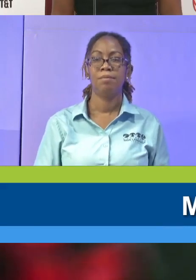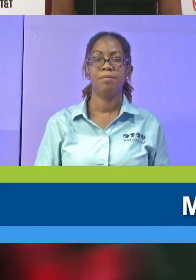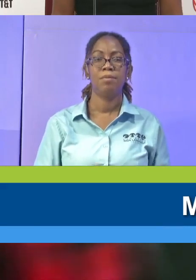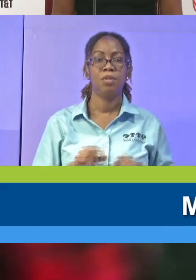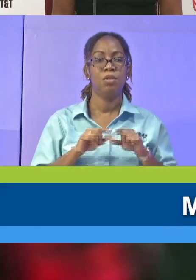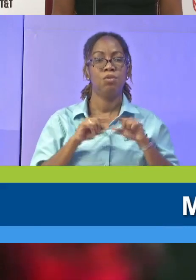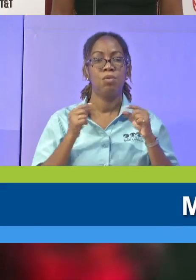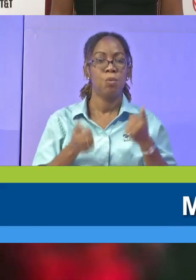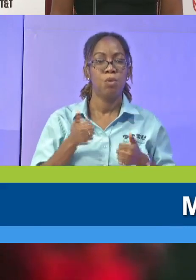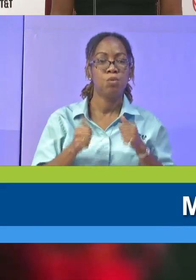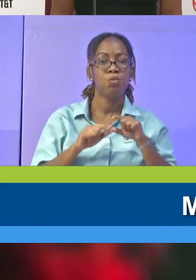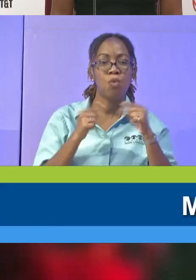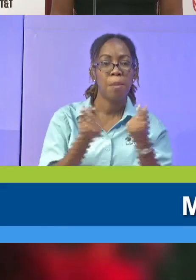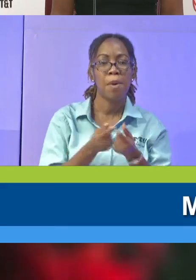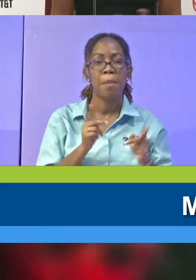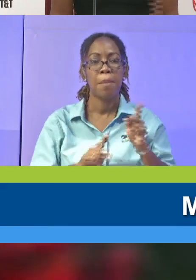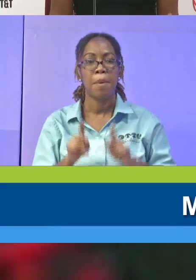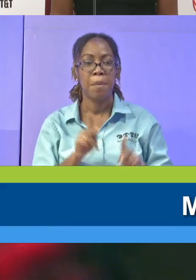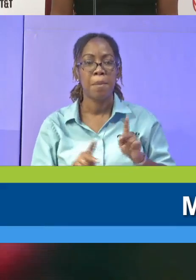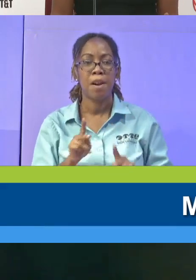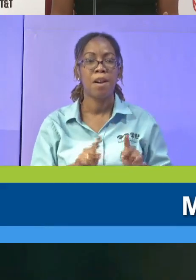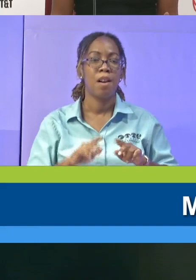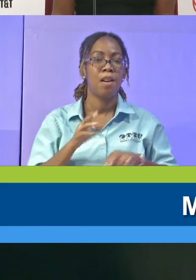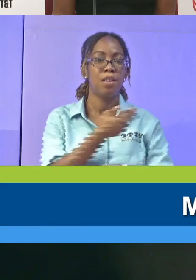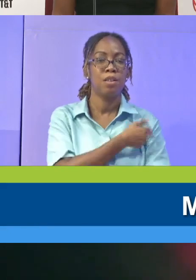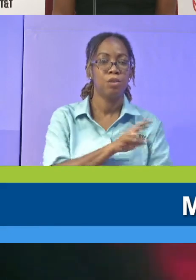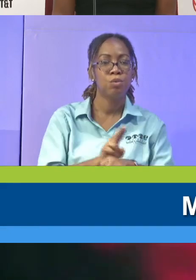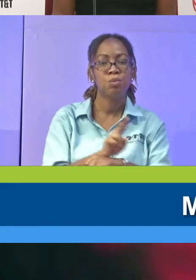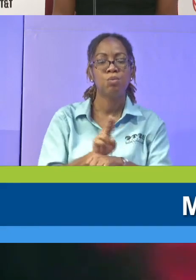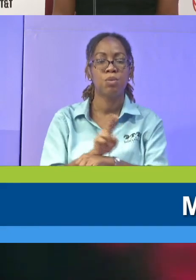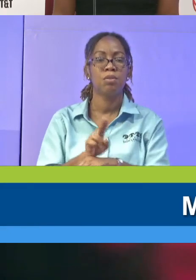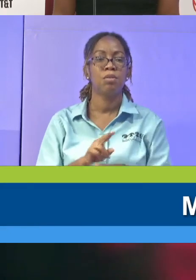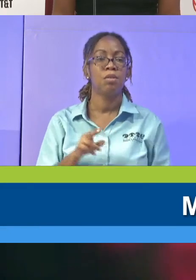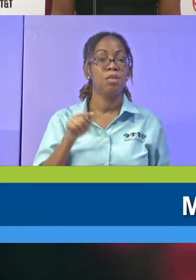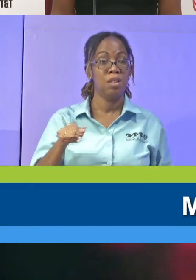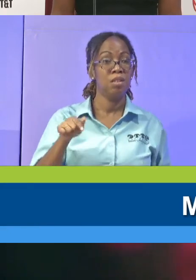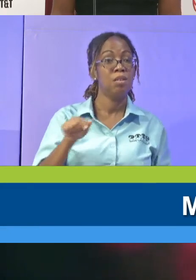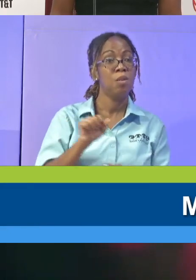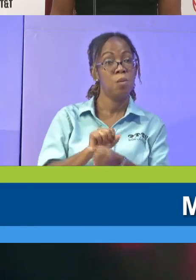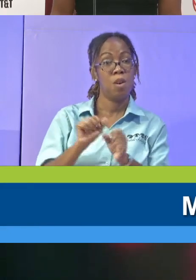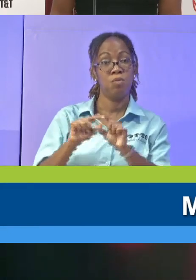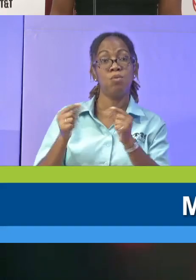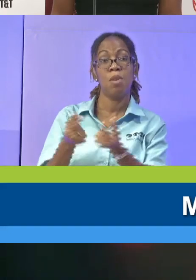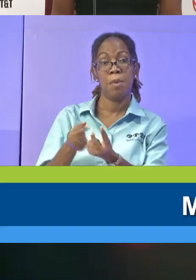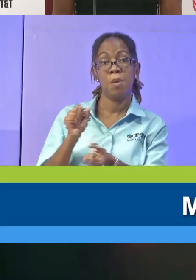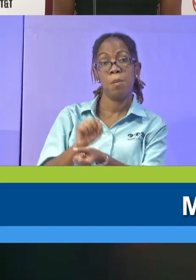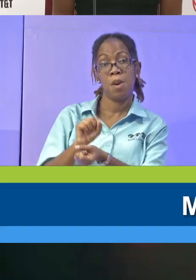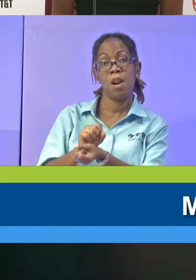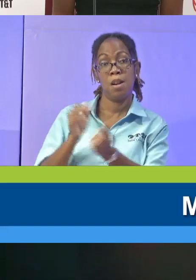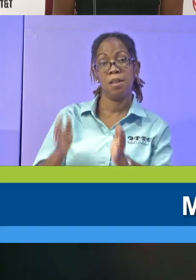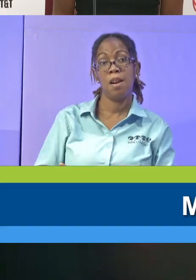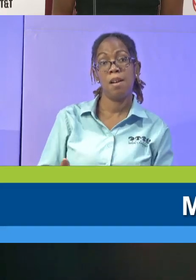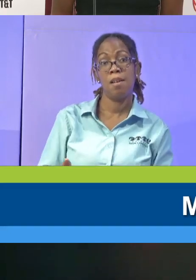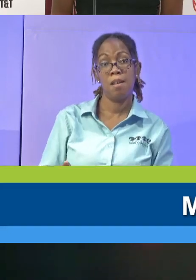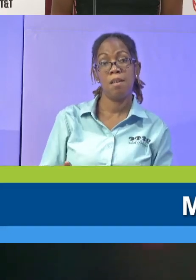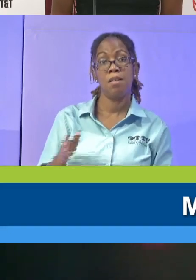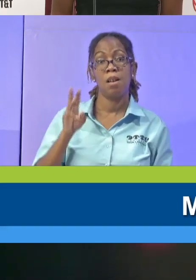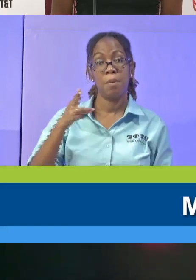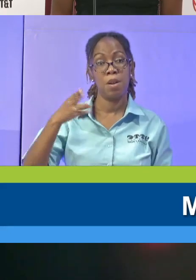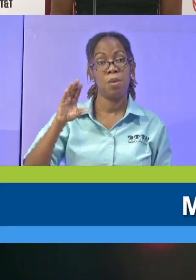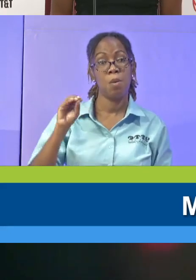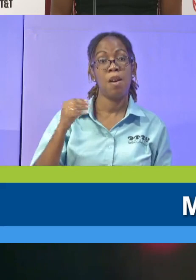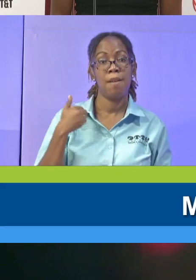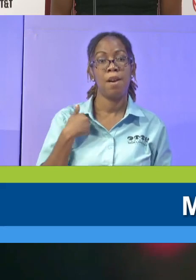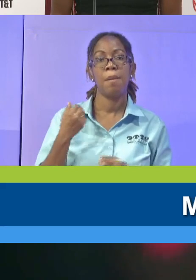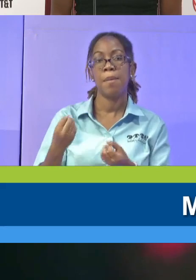So this group has its work cut out for it, yes, of course, But it's different to the group that